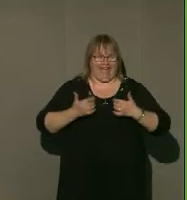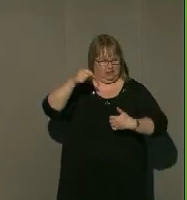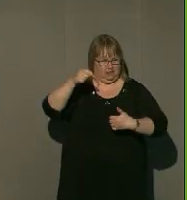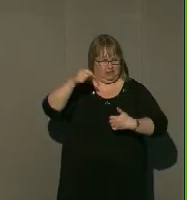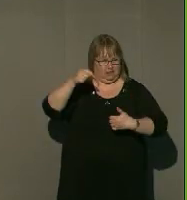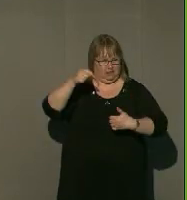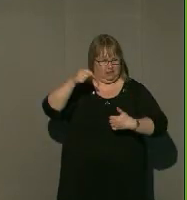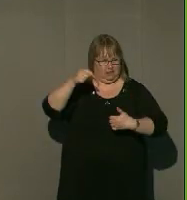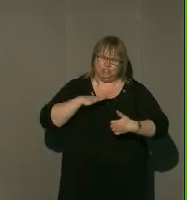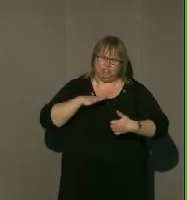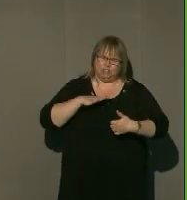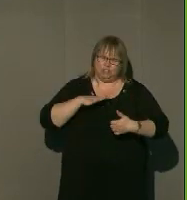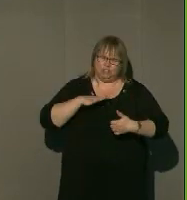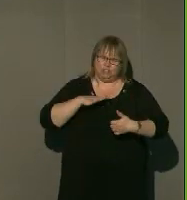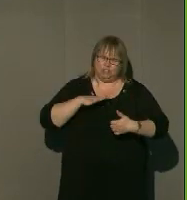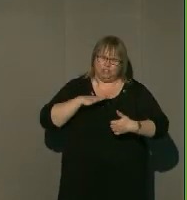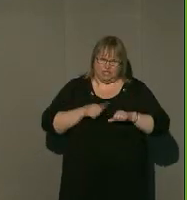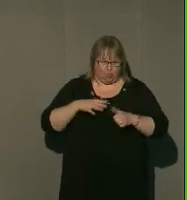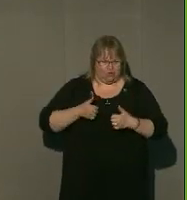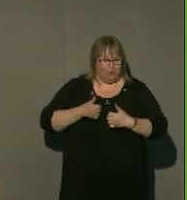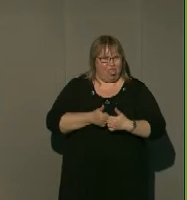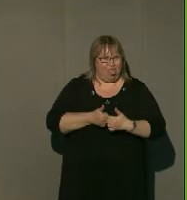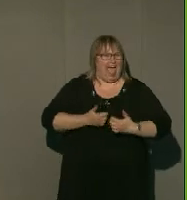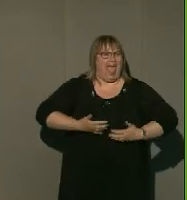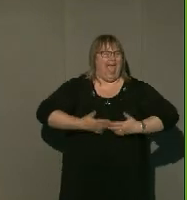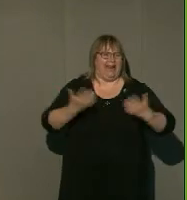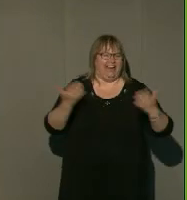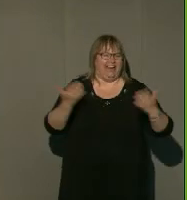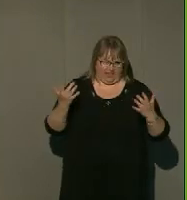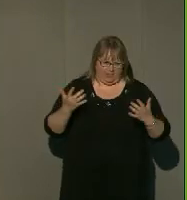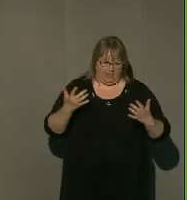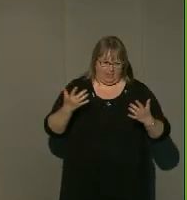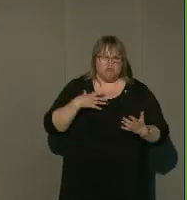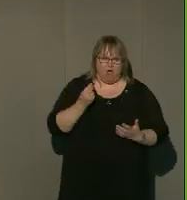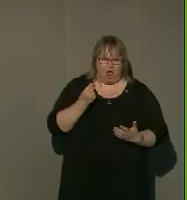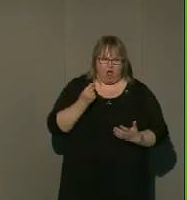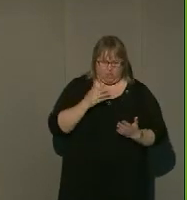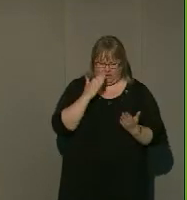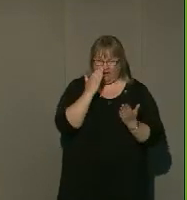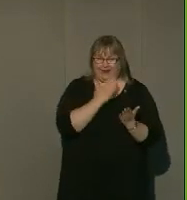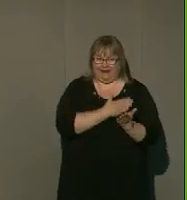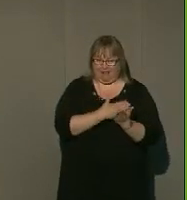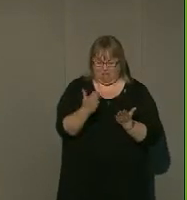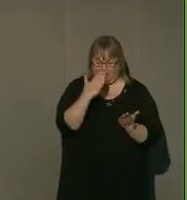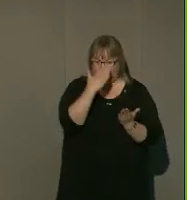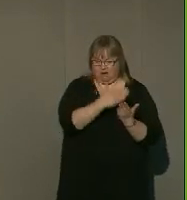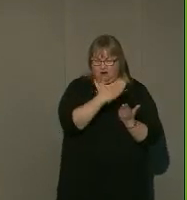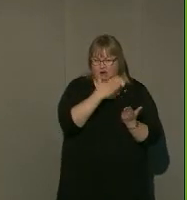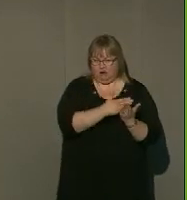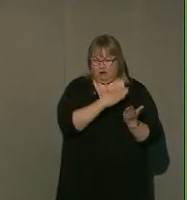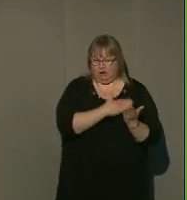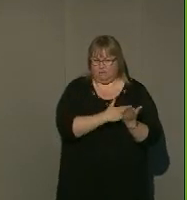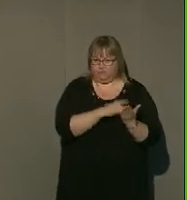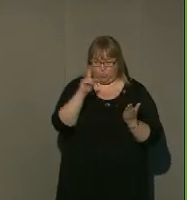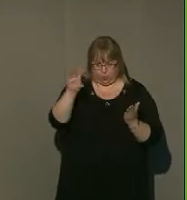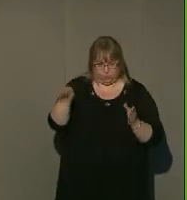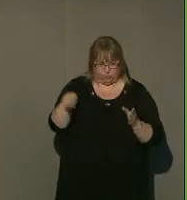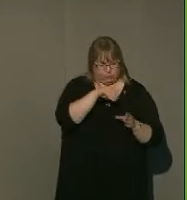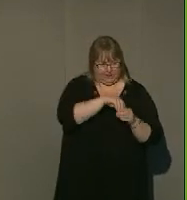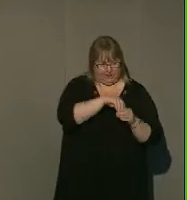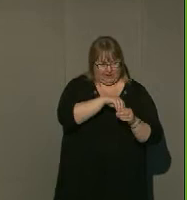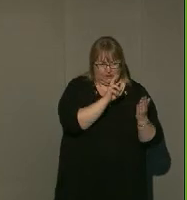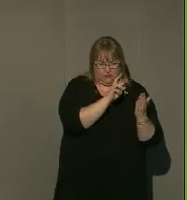limited so that we know what we're buying into. If you want to propose a particular amendment, you may, but I don't think we can just